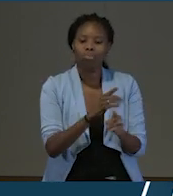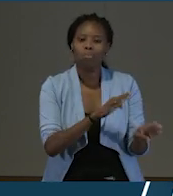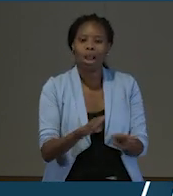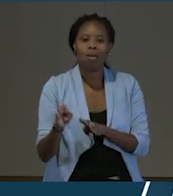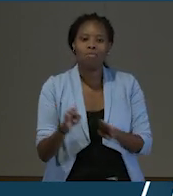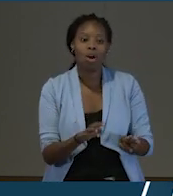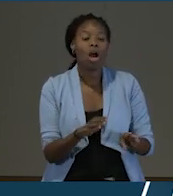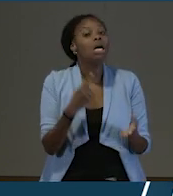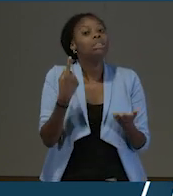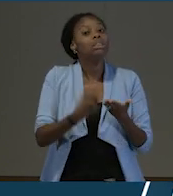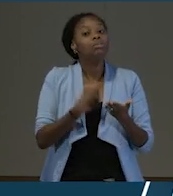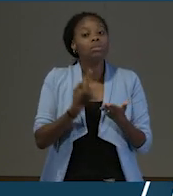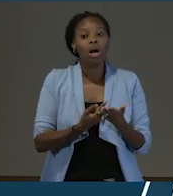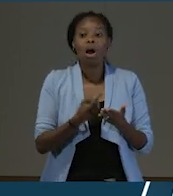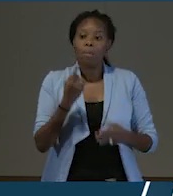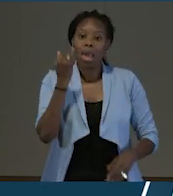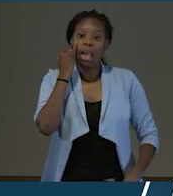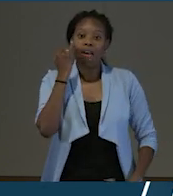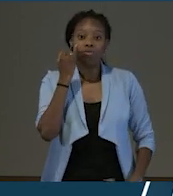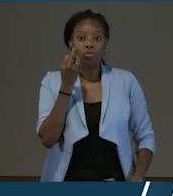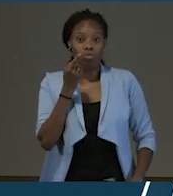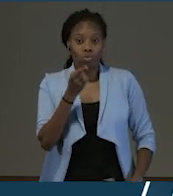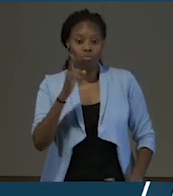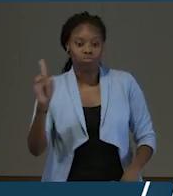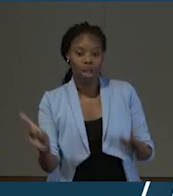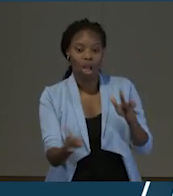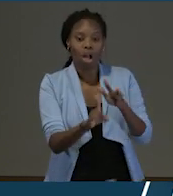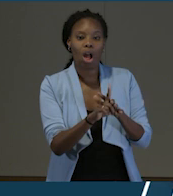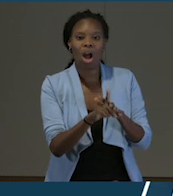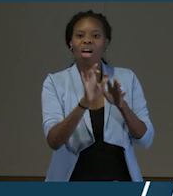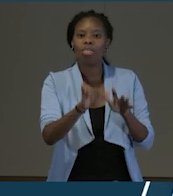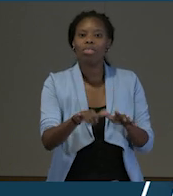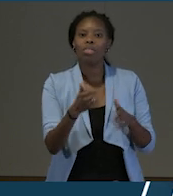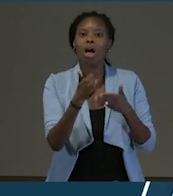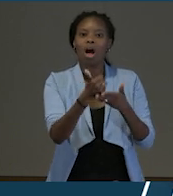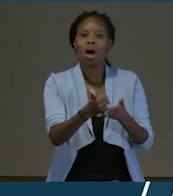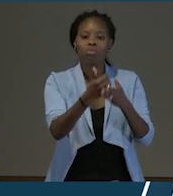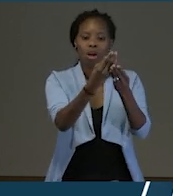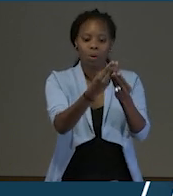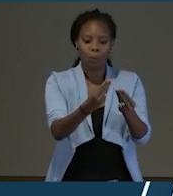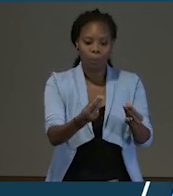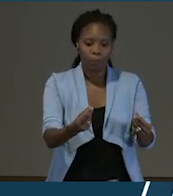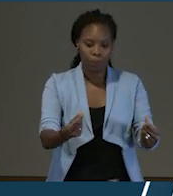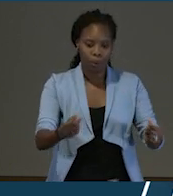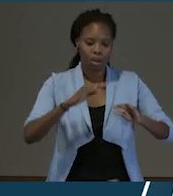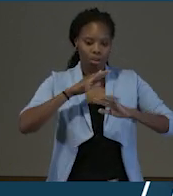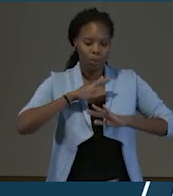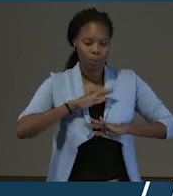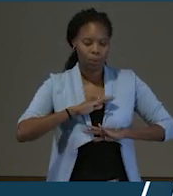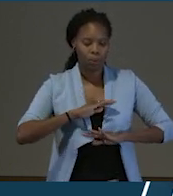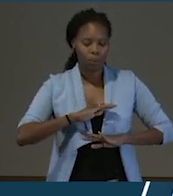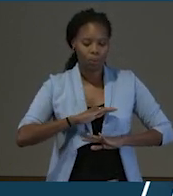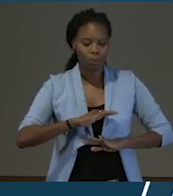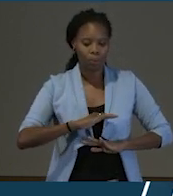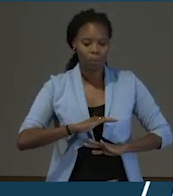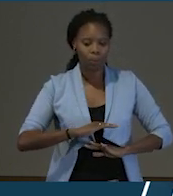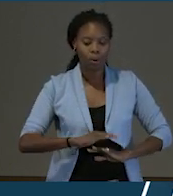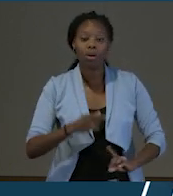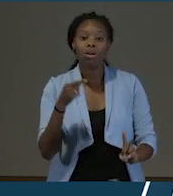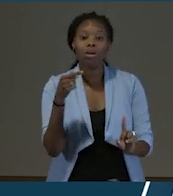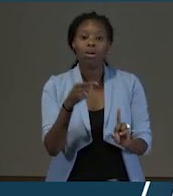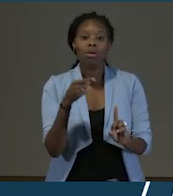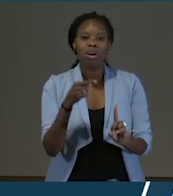your presence or a little reassurance. Every situation is different, but the goal here is to not add to the heightened